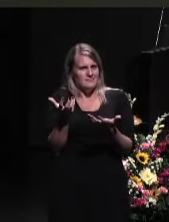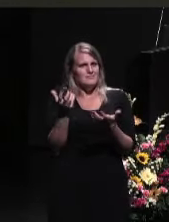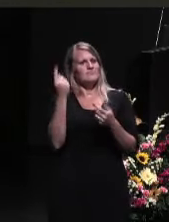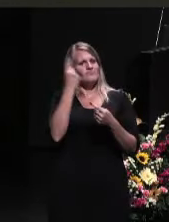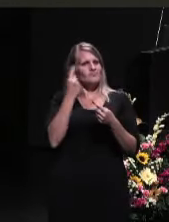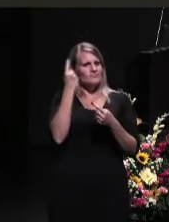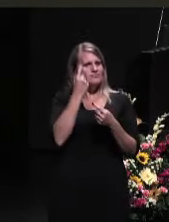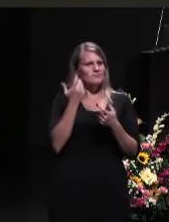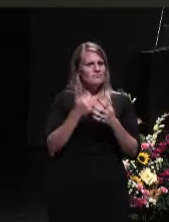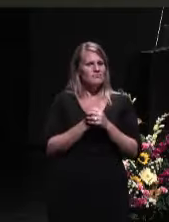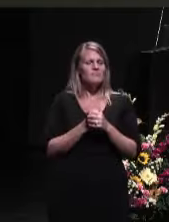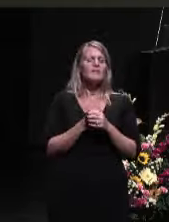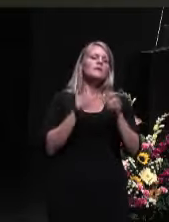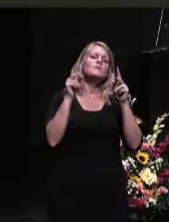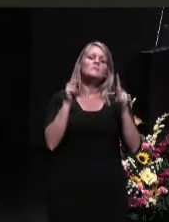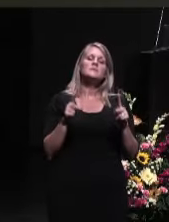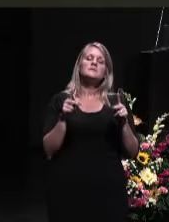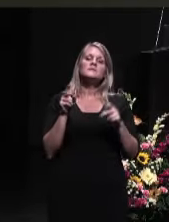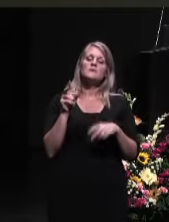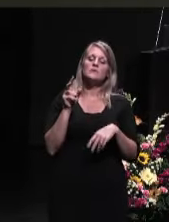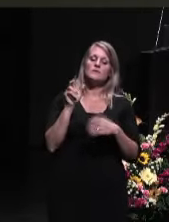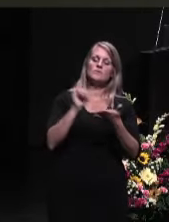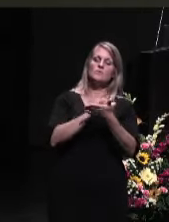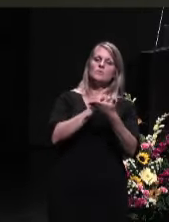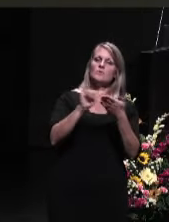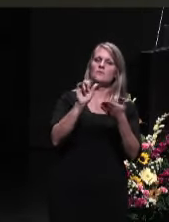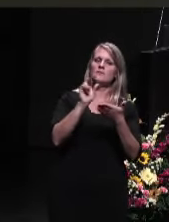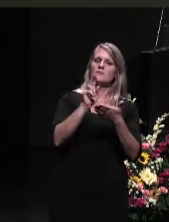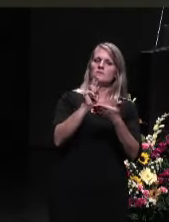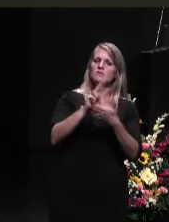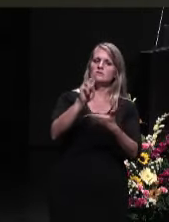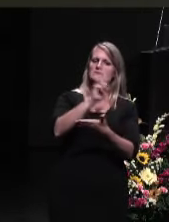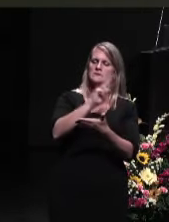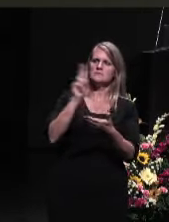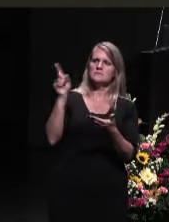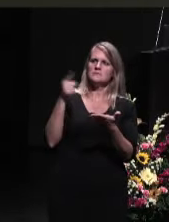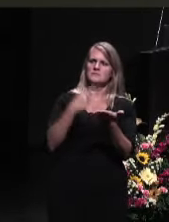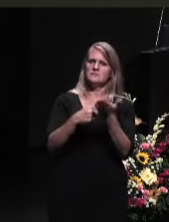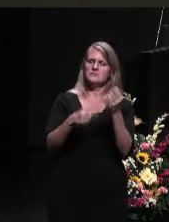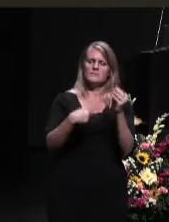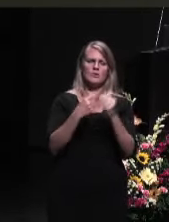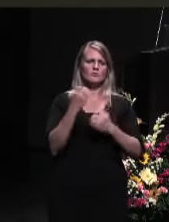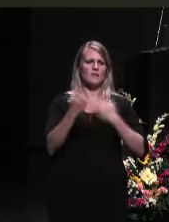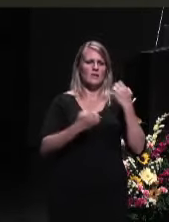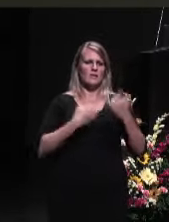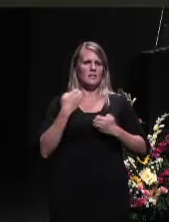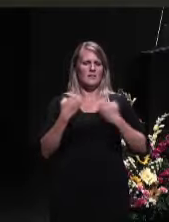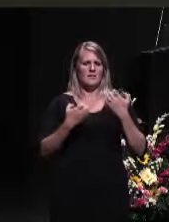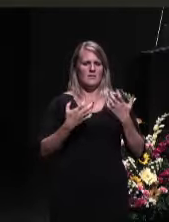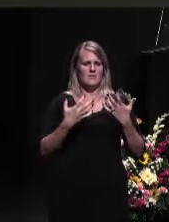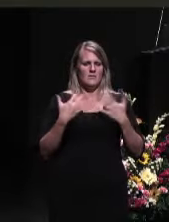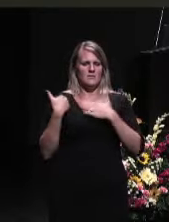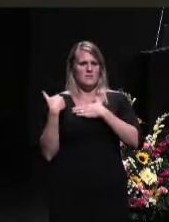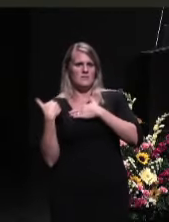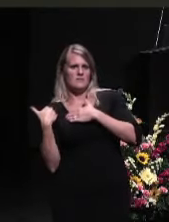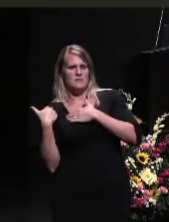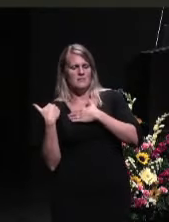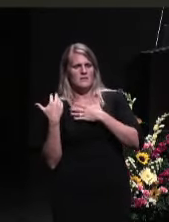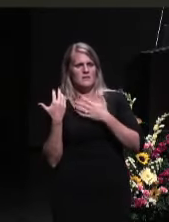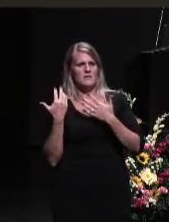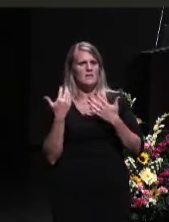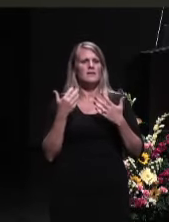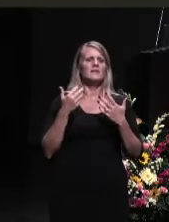I think she's at NYU, she just is getting a lot of press this week. She's talking about the emotional burdens, the emotional costs of